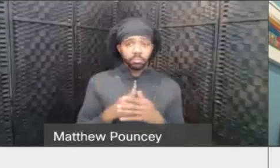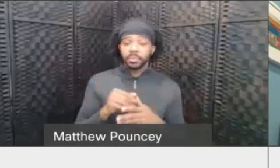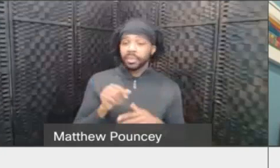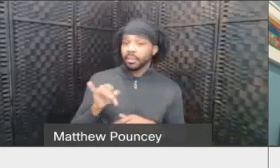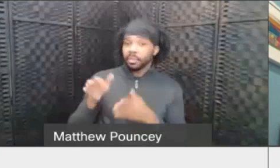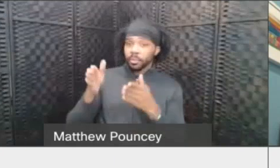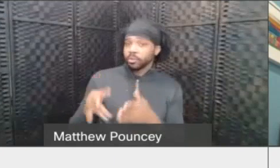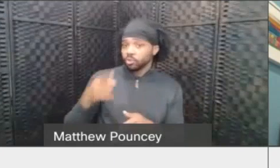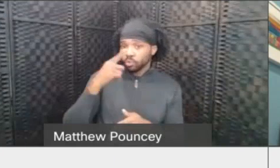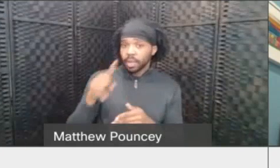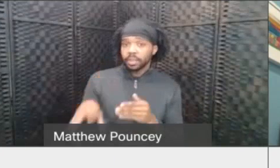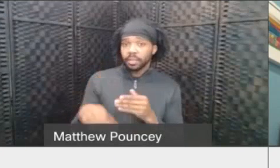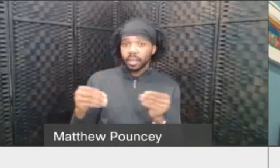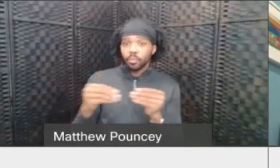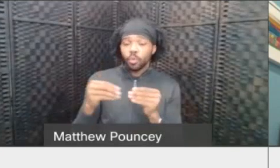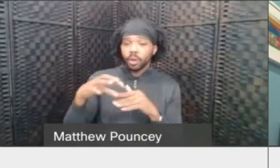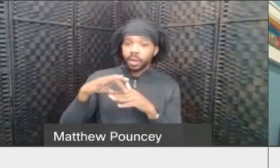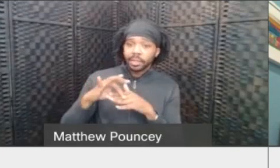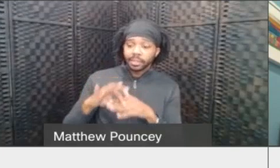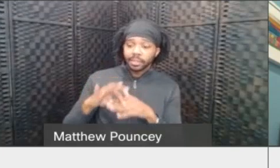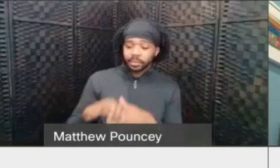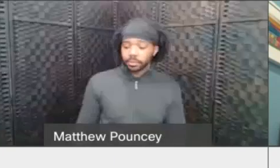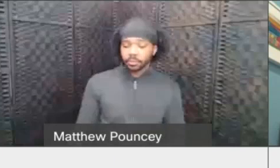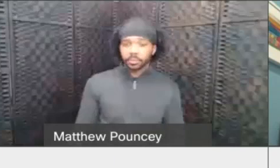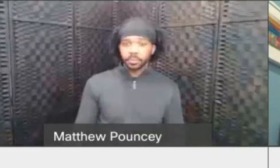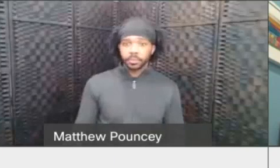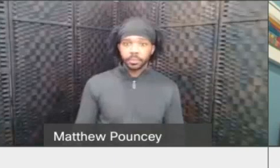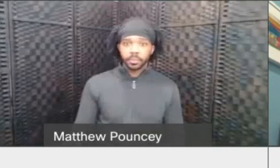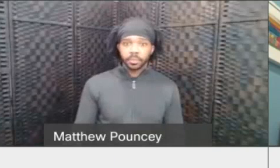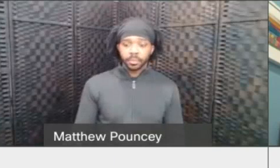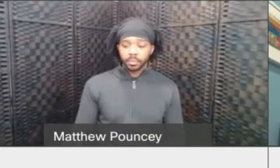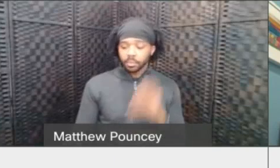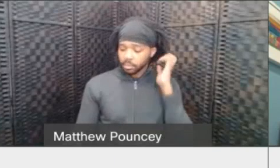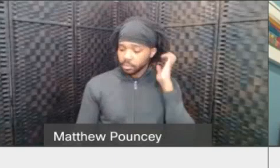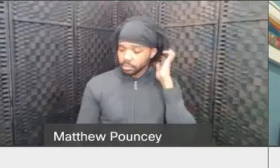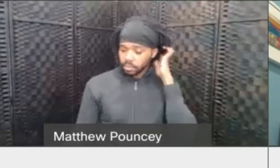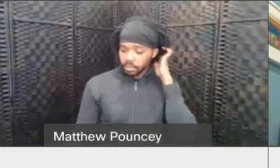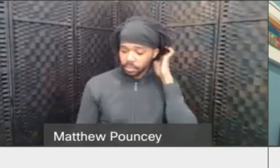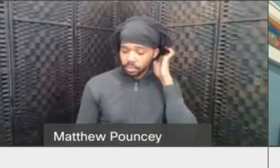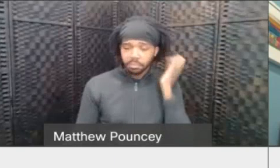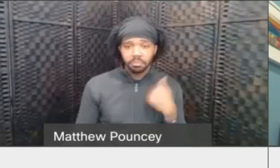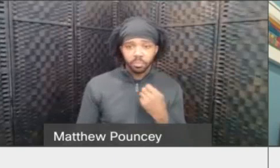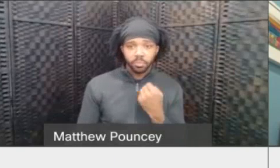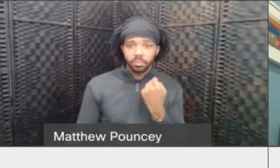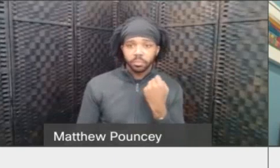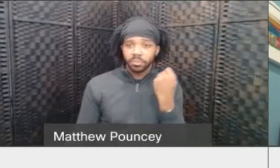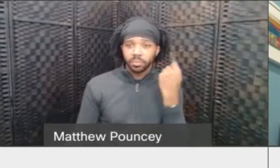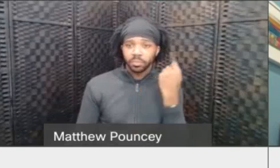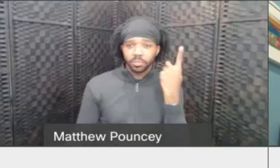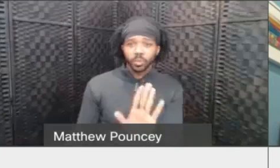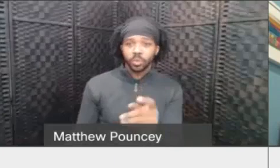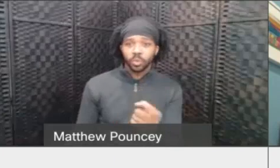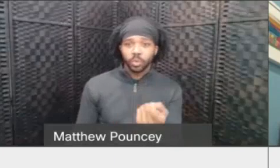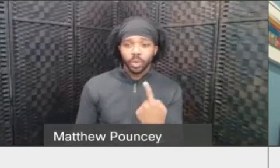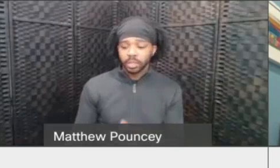person asking it could give me a little more to work with there, because I don't understand the question.